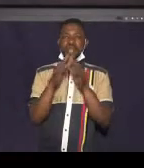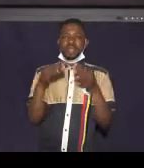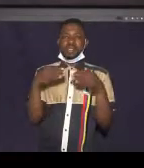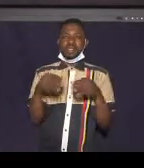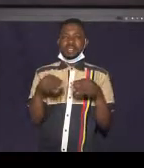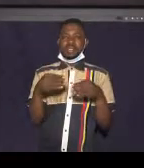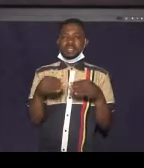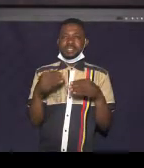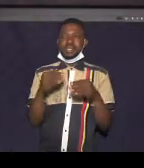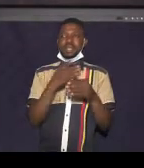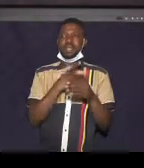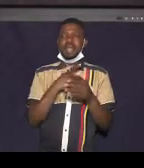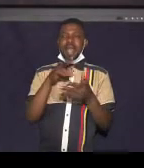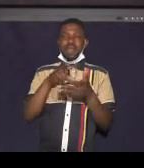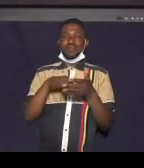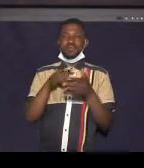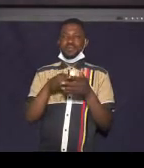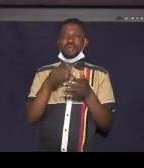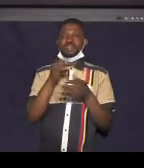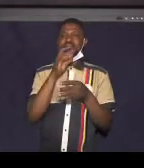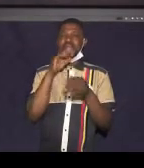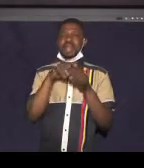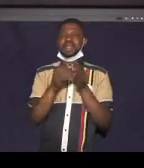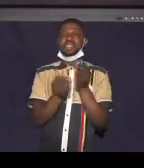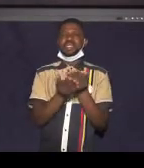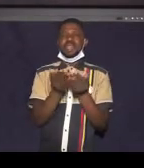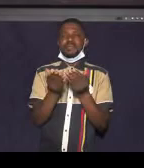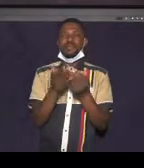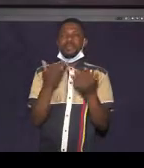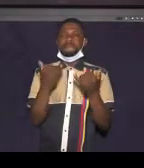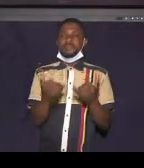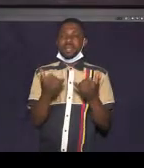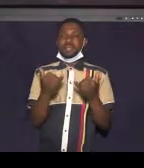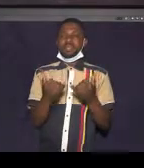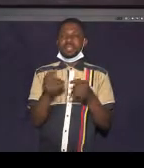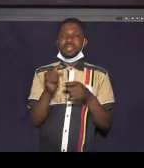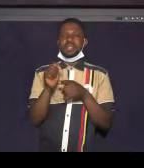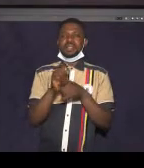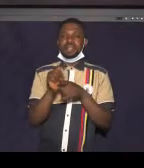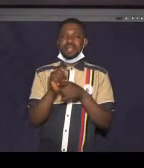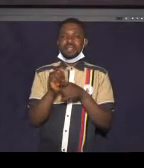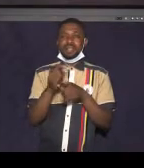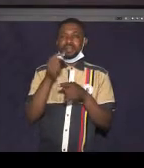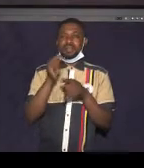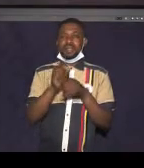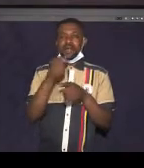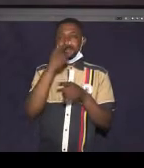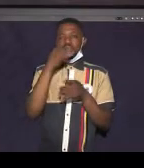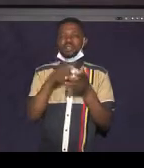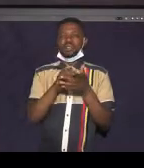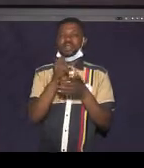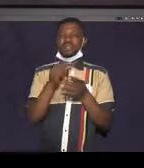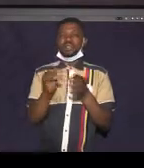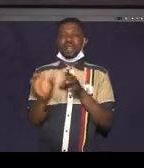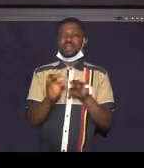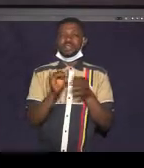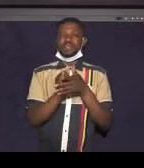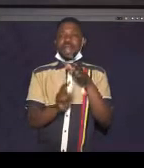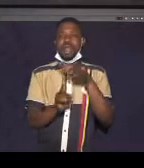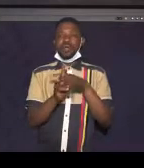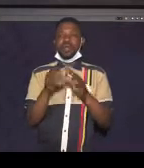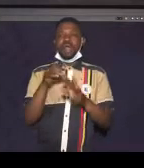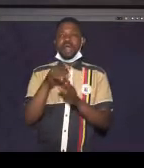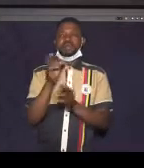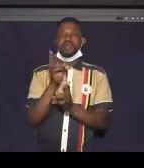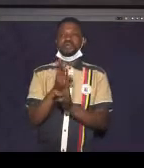are expressed in the simple present tense because it is an action that occurs at regular